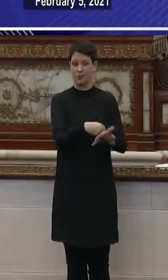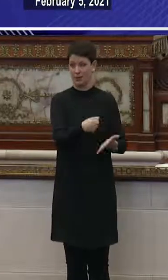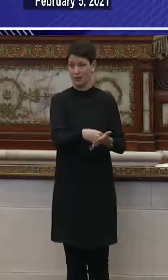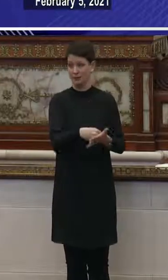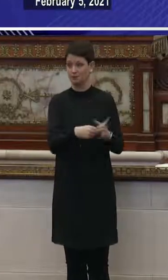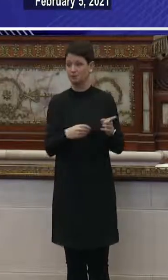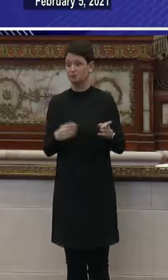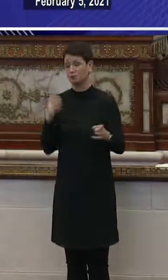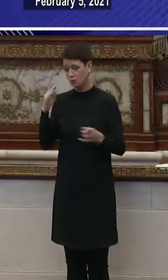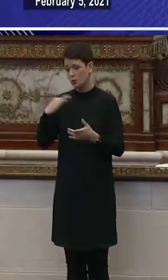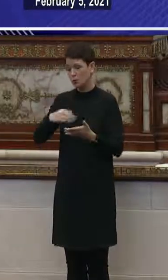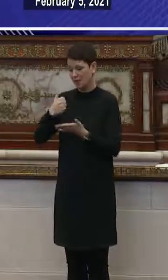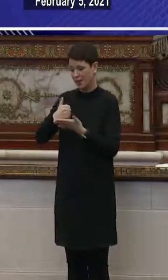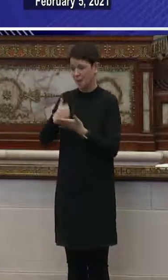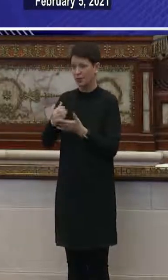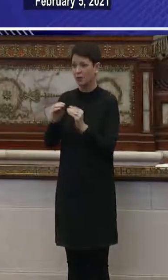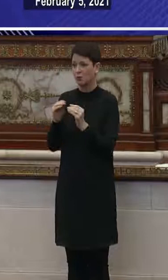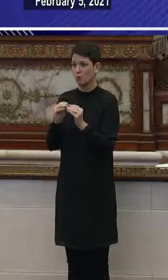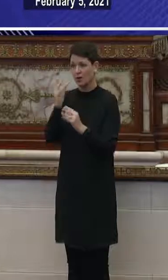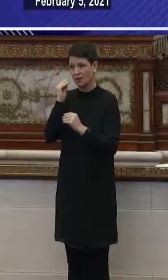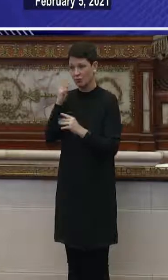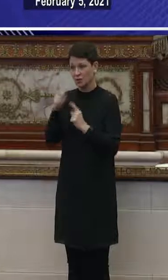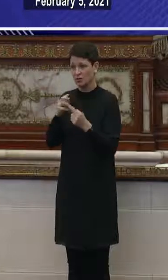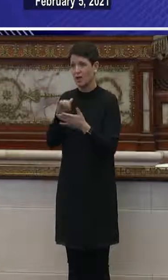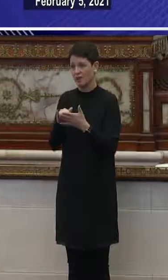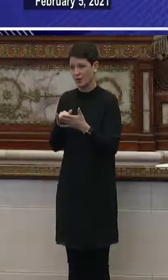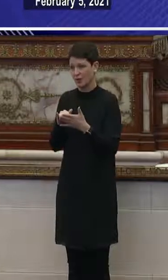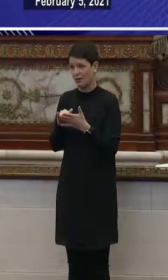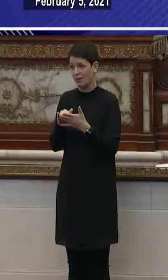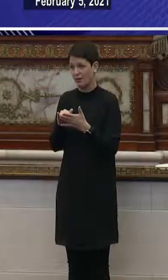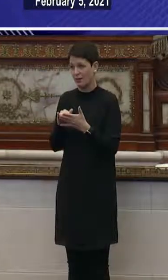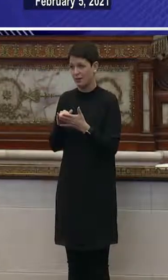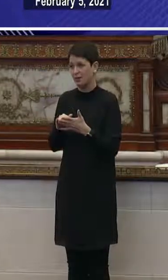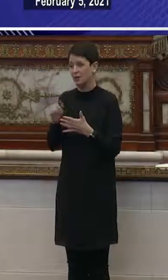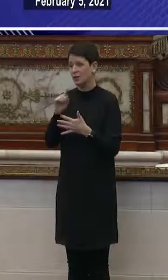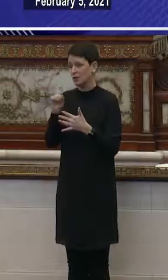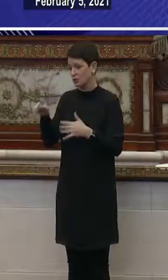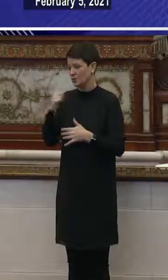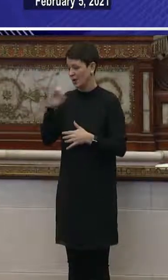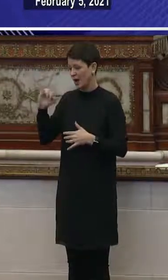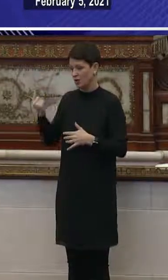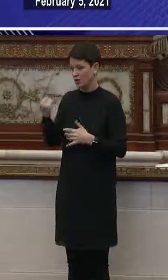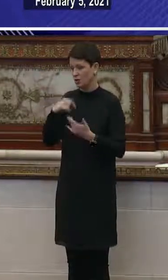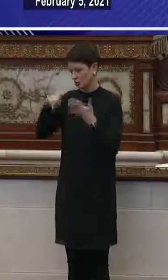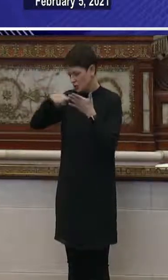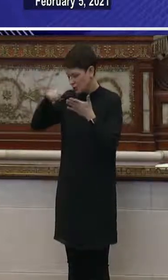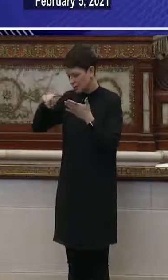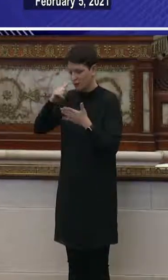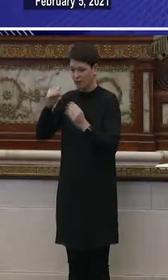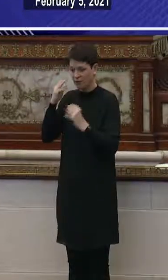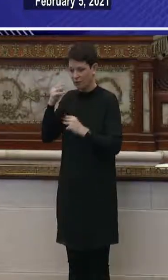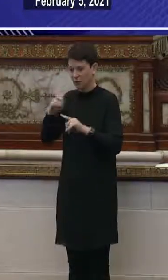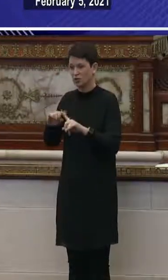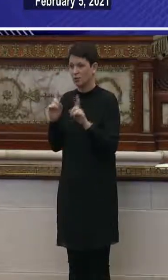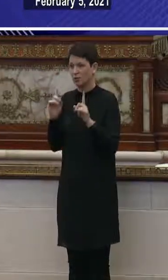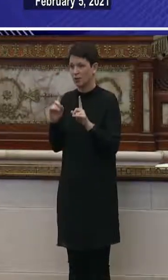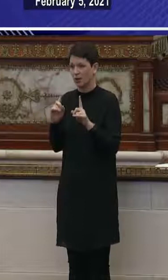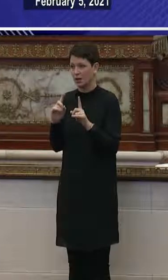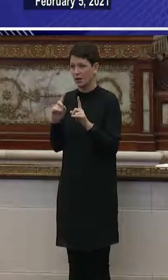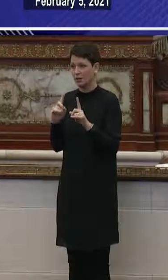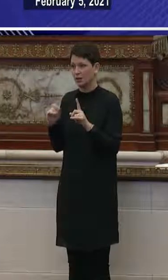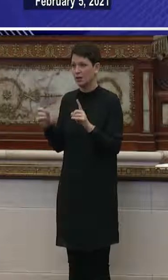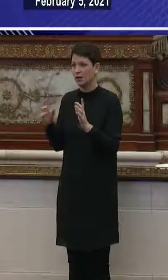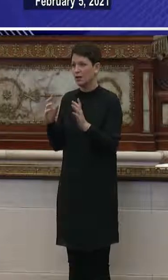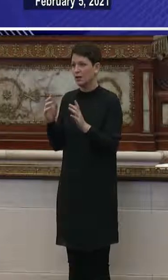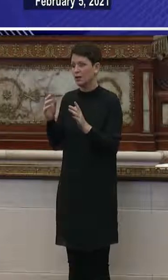would be helpful if we could get more information on that. I know that you said the Inspector General doesn't want you digging for information, but clearly that information